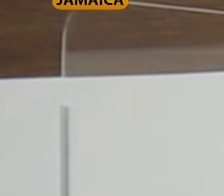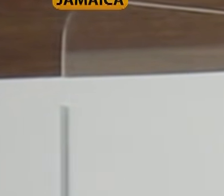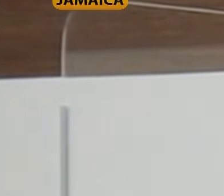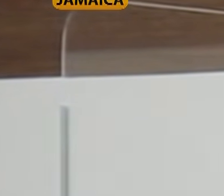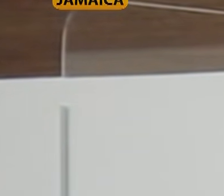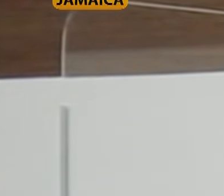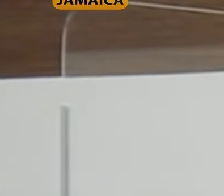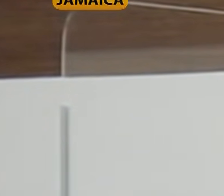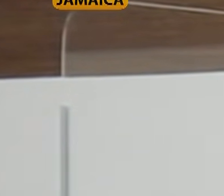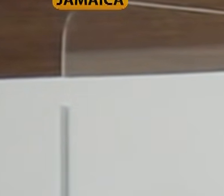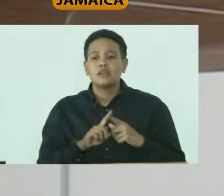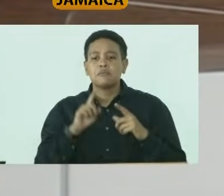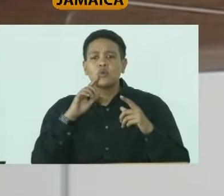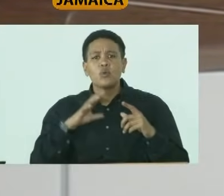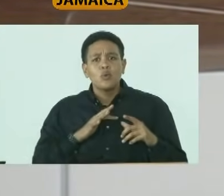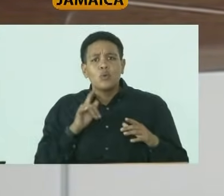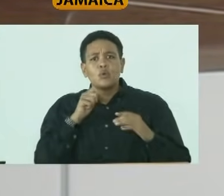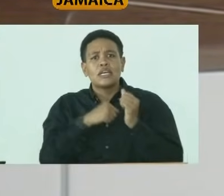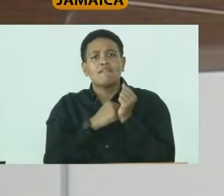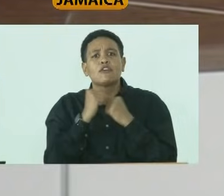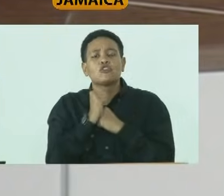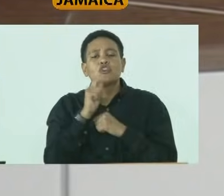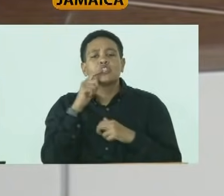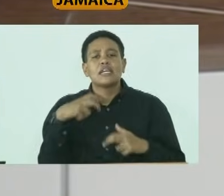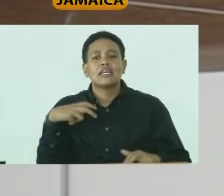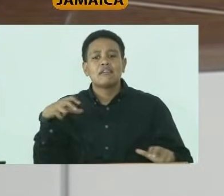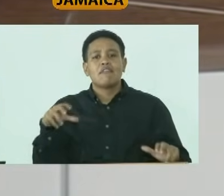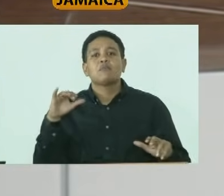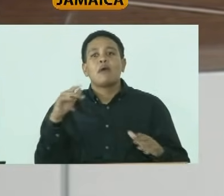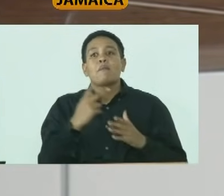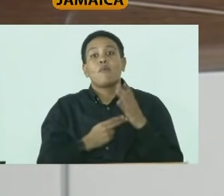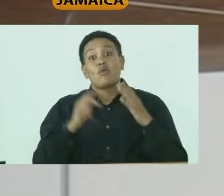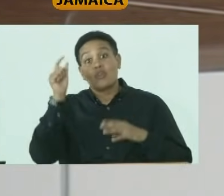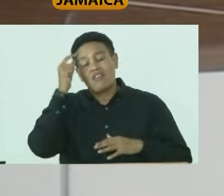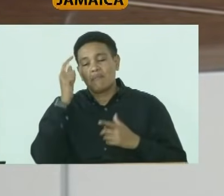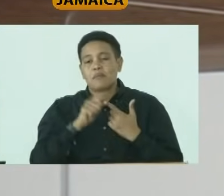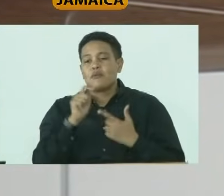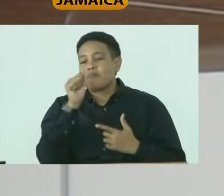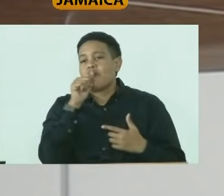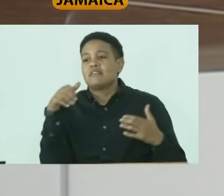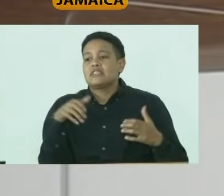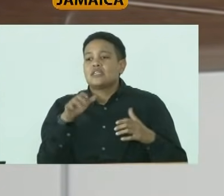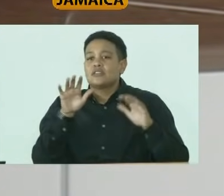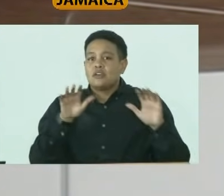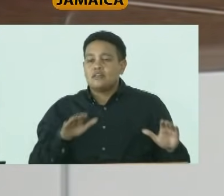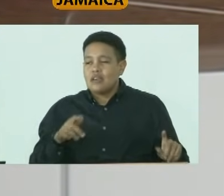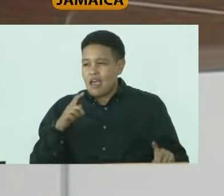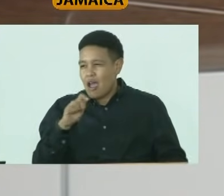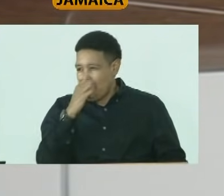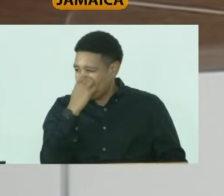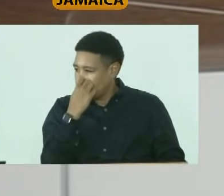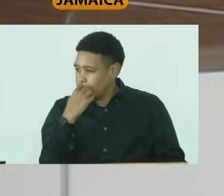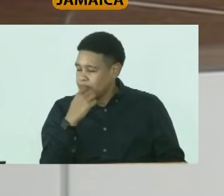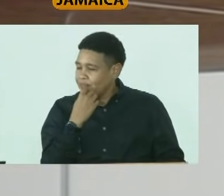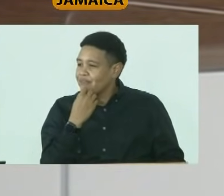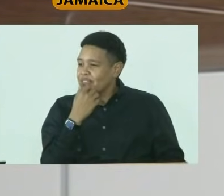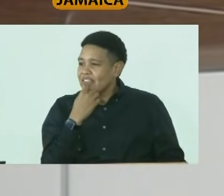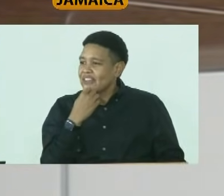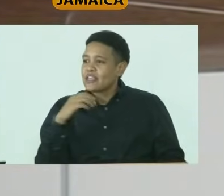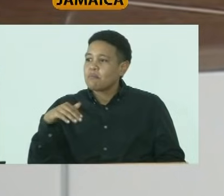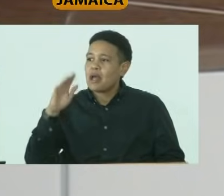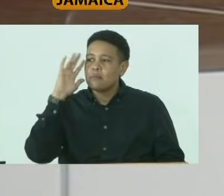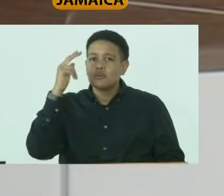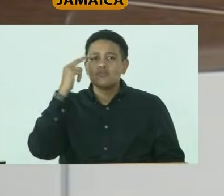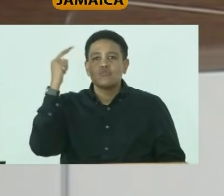and significant infrastructural investments by both government and the private sector. The House will recall